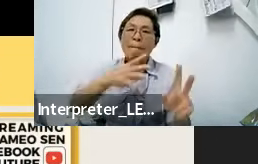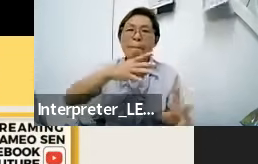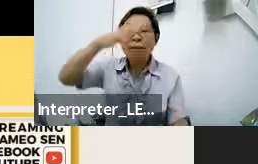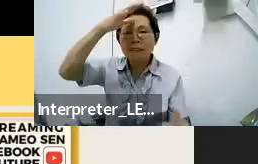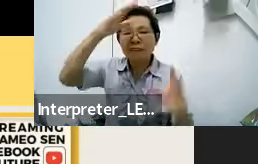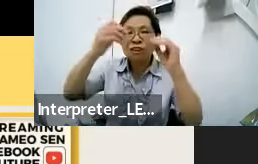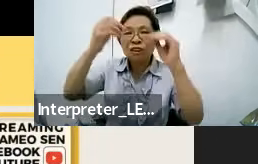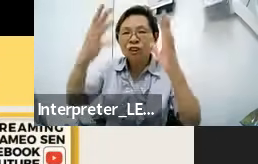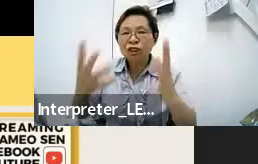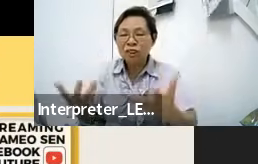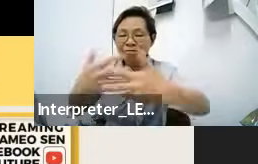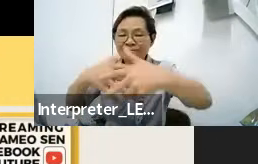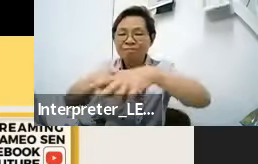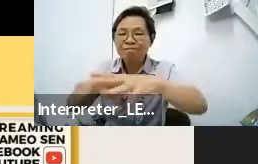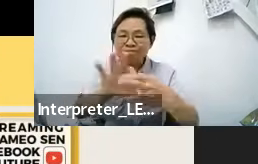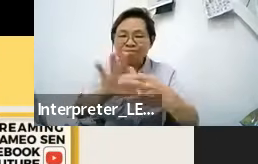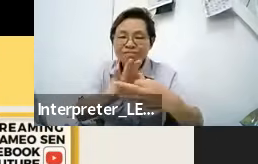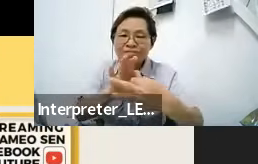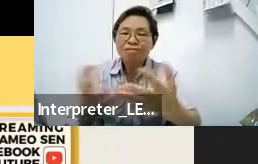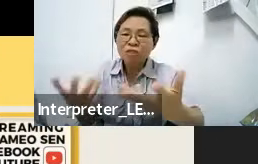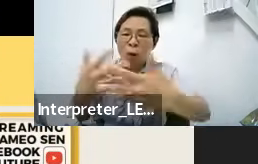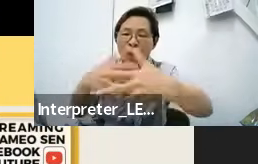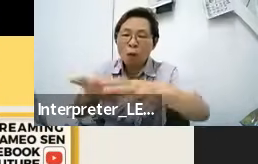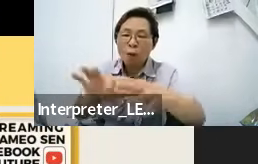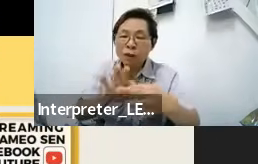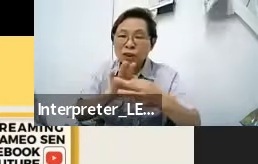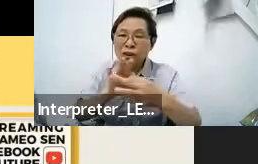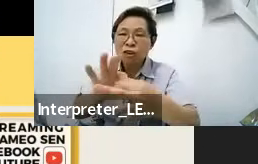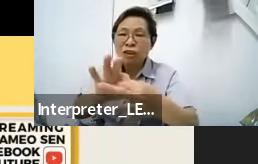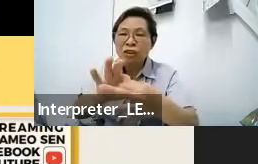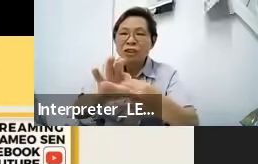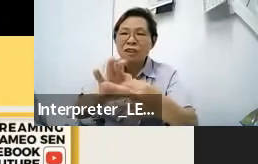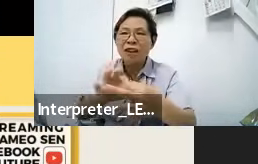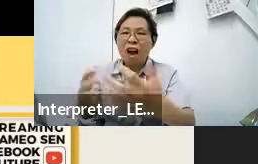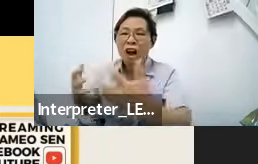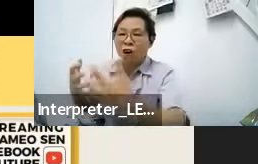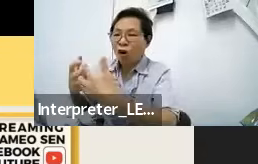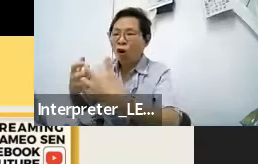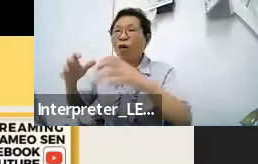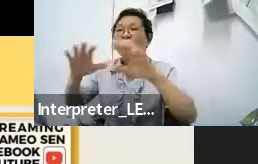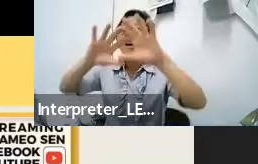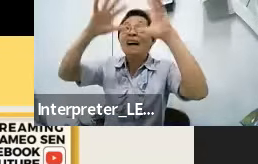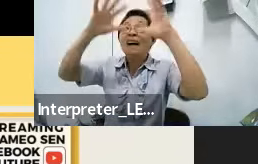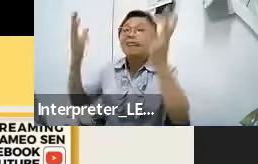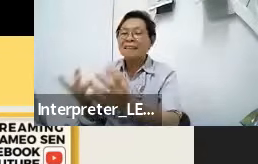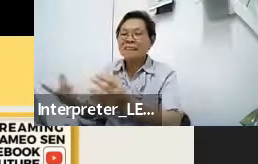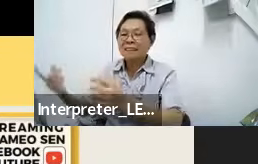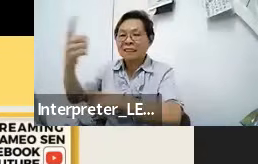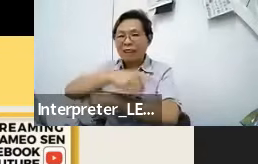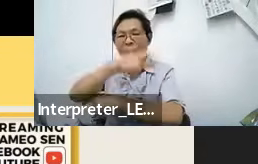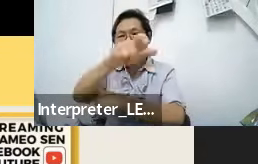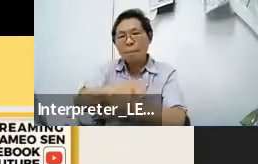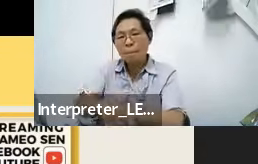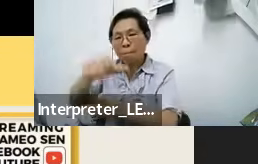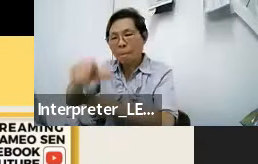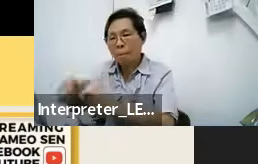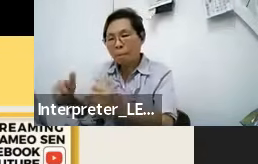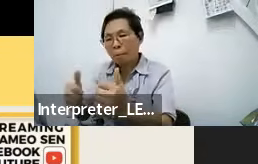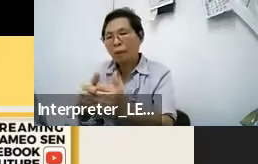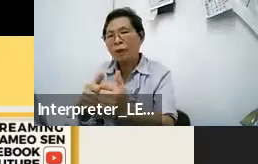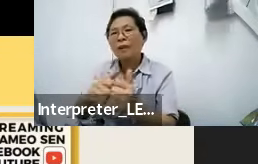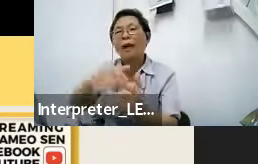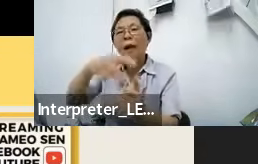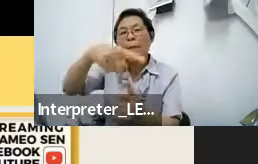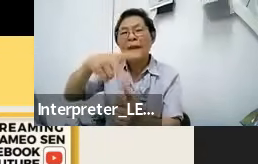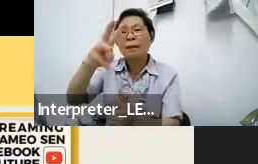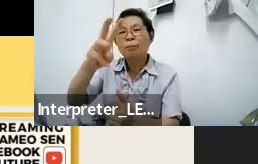Parent-Teacher Collaboration in conjunction with International Day of Persons with Disabilities. This is